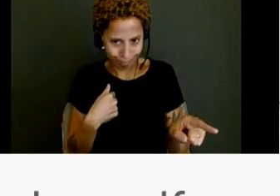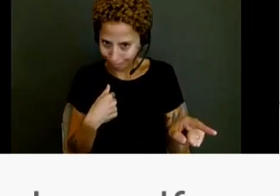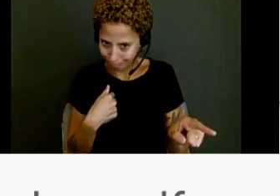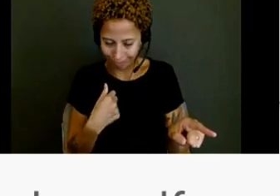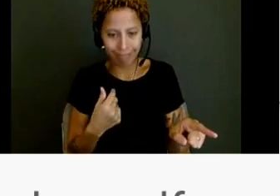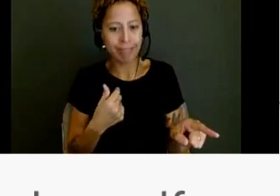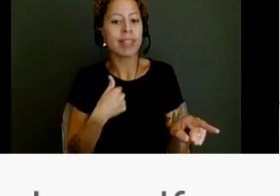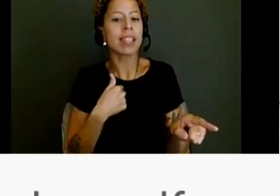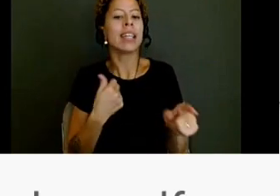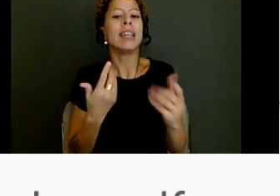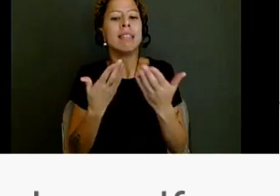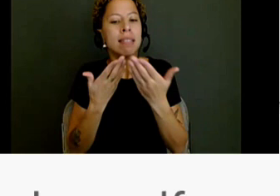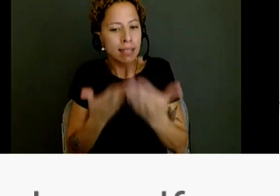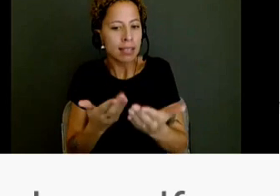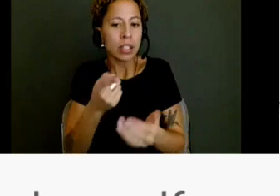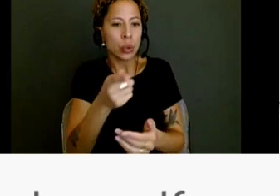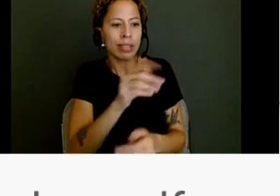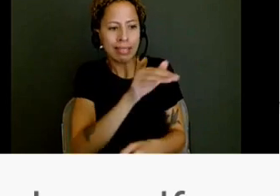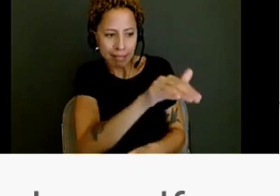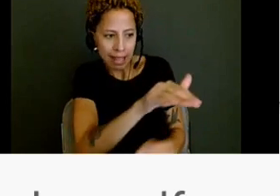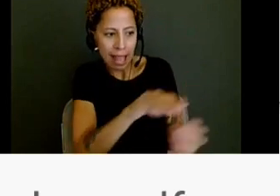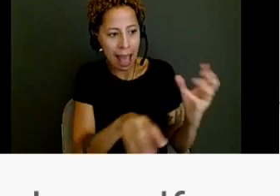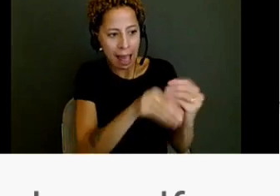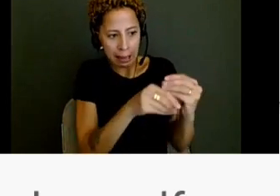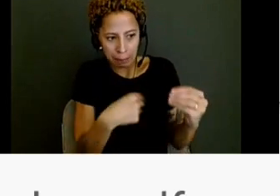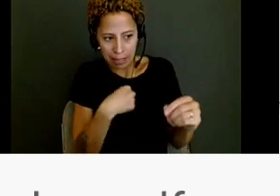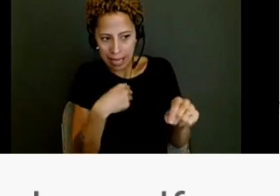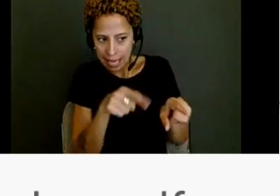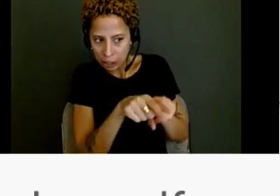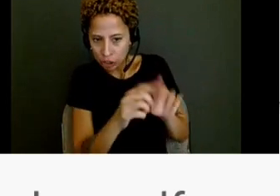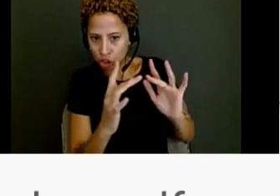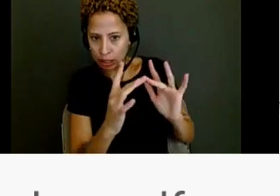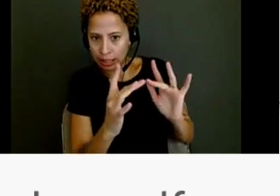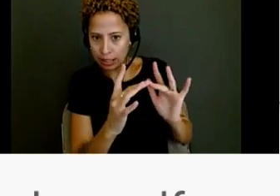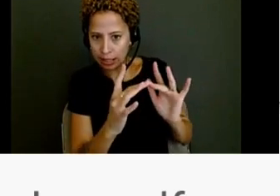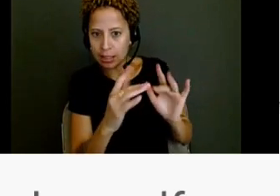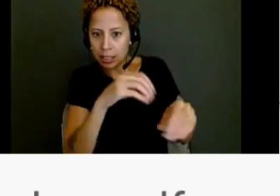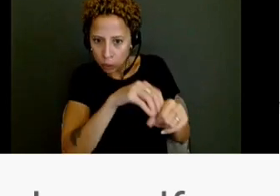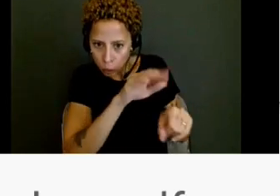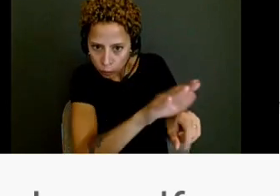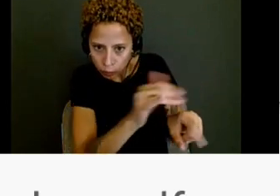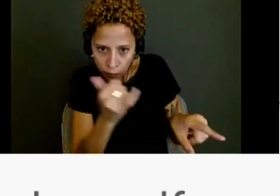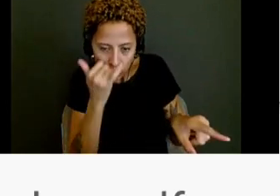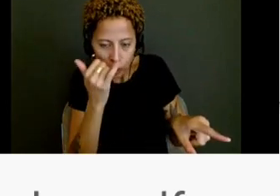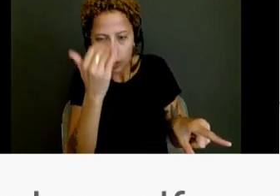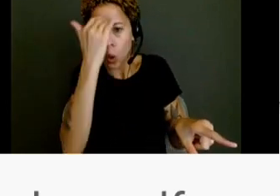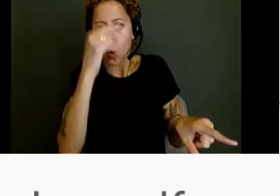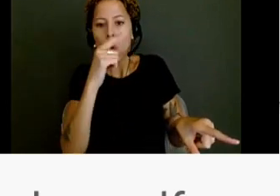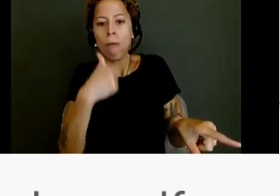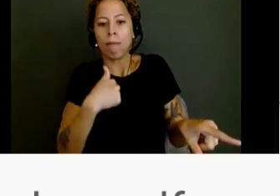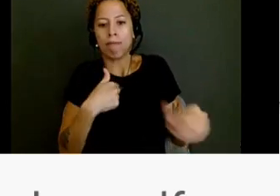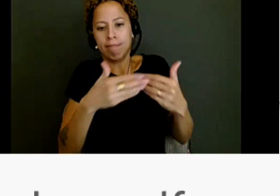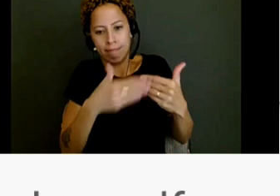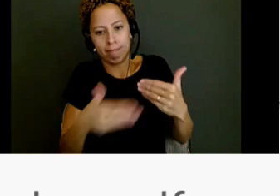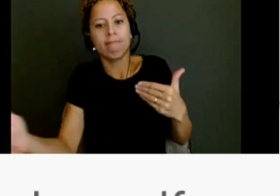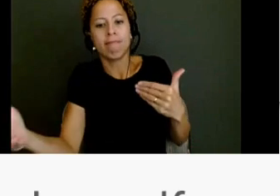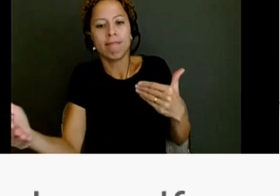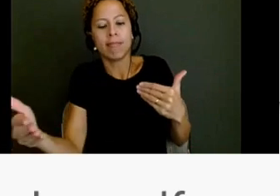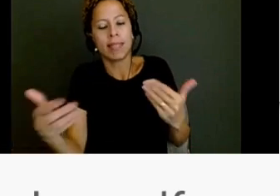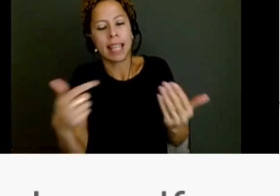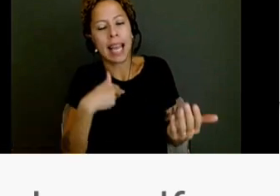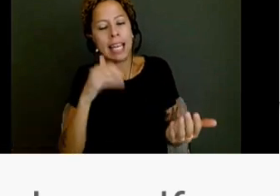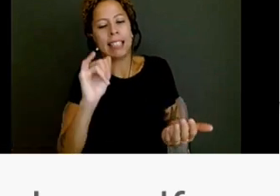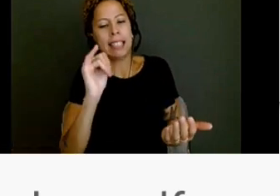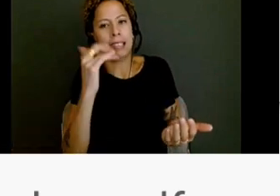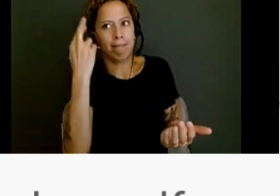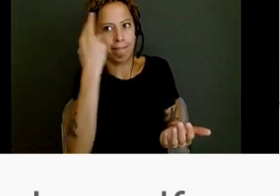your learners add you as a contact. Again, I should have known better, but sometimes you have to learn the hard way. And so